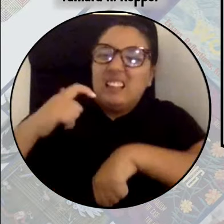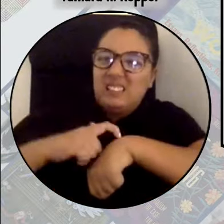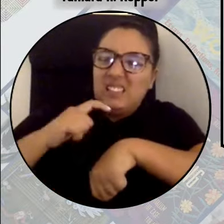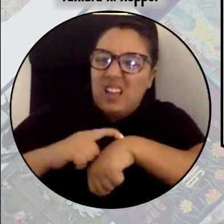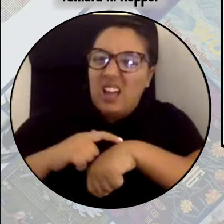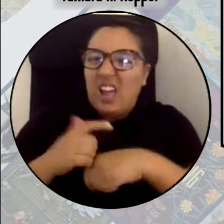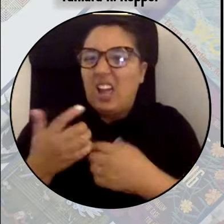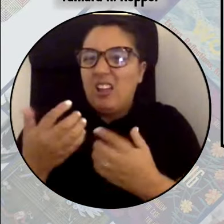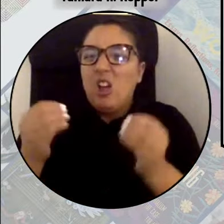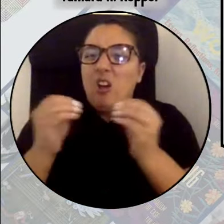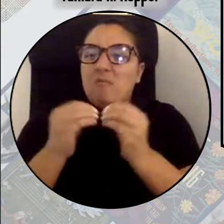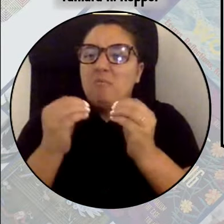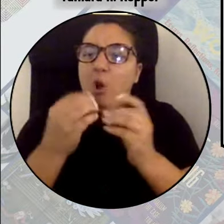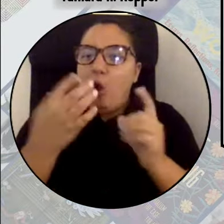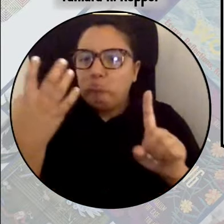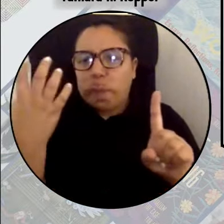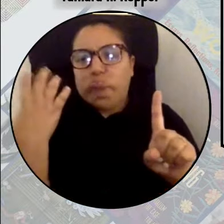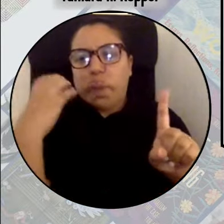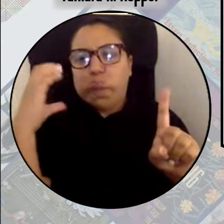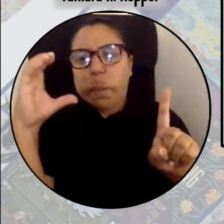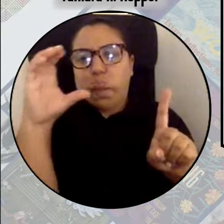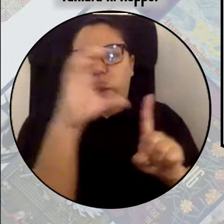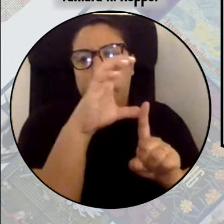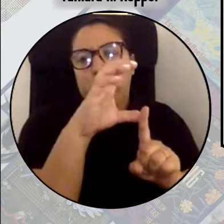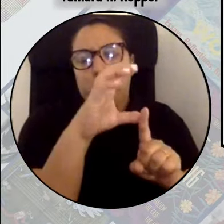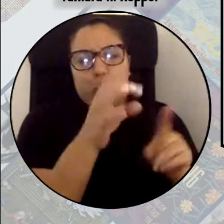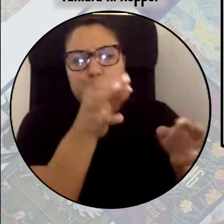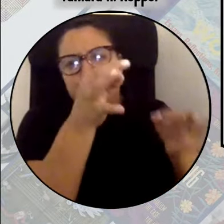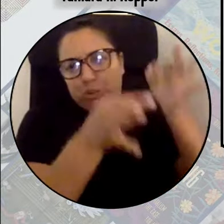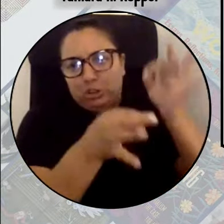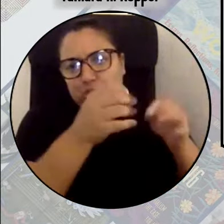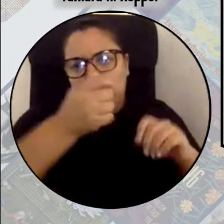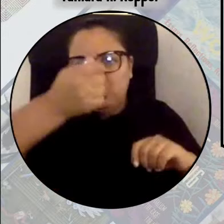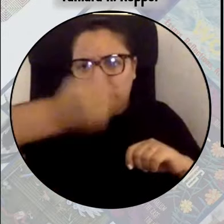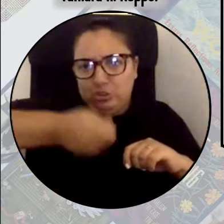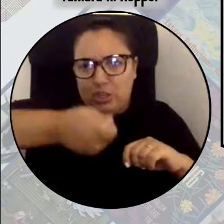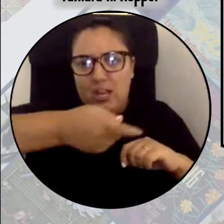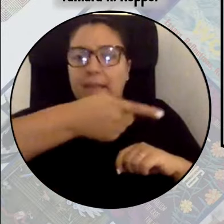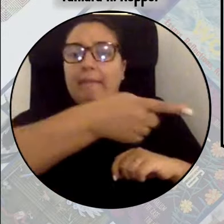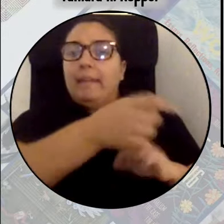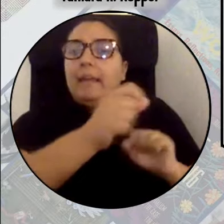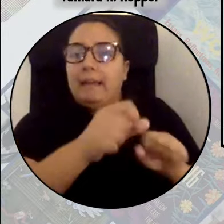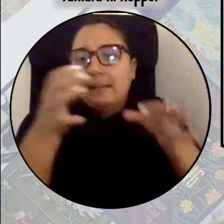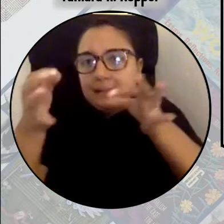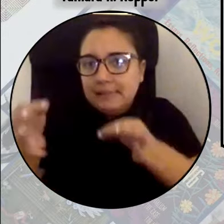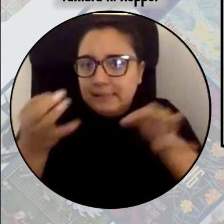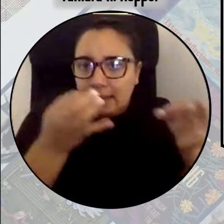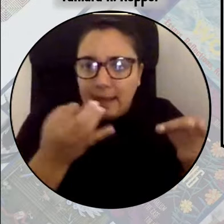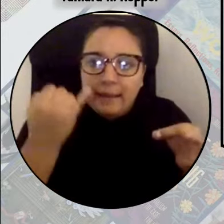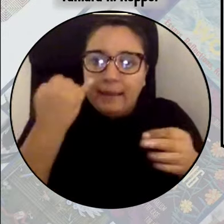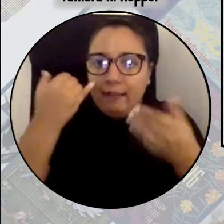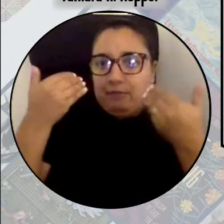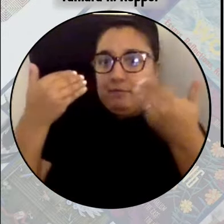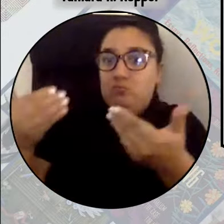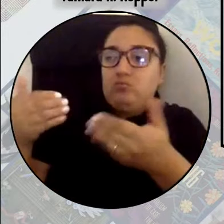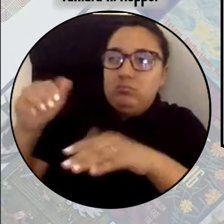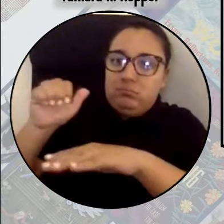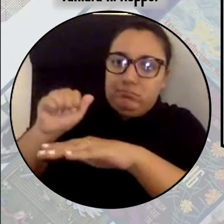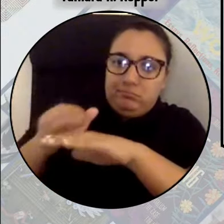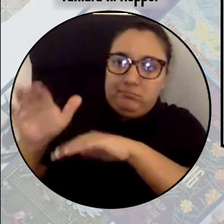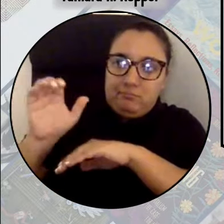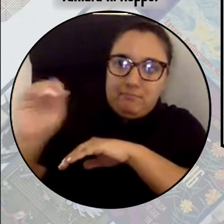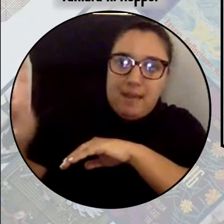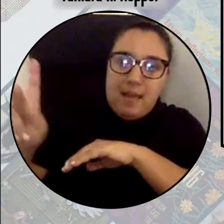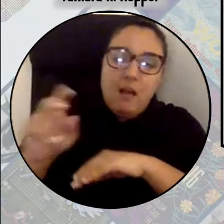terms of kind of being able to kind of possibly stop a deportation, okay? And so now we're here, 1980s and 1990s,